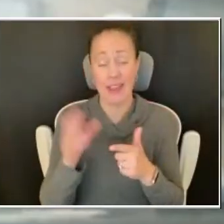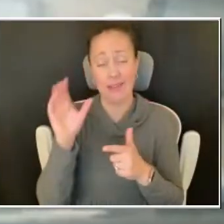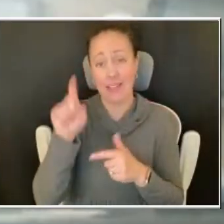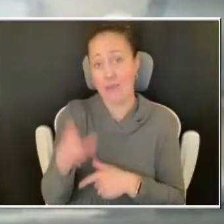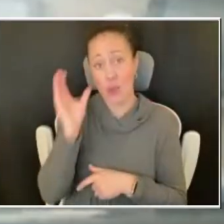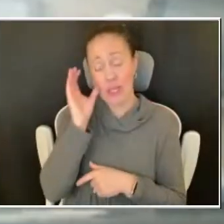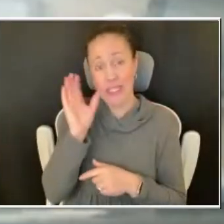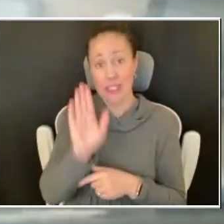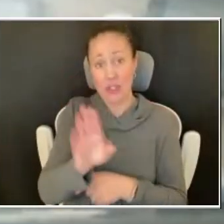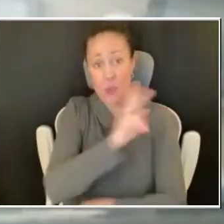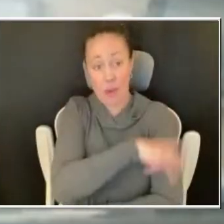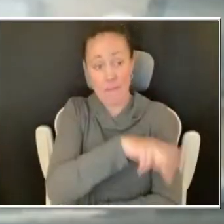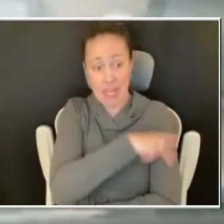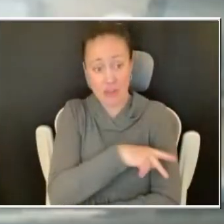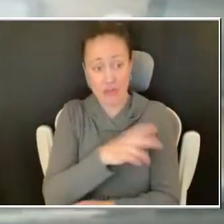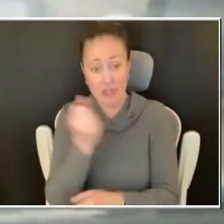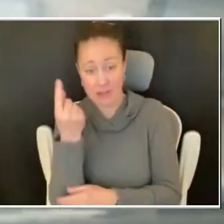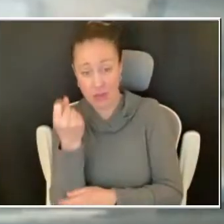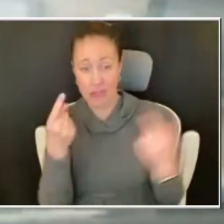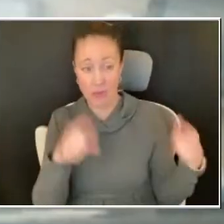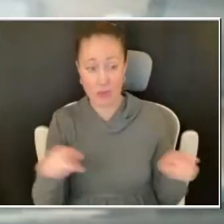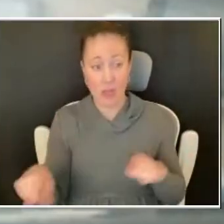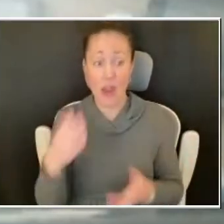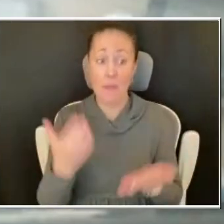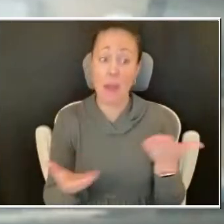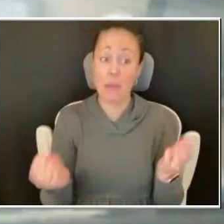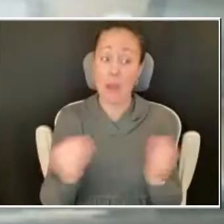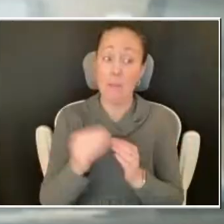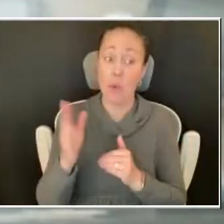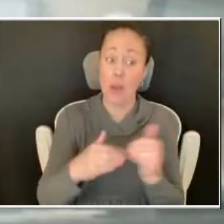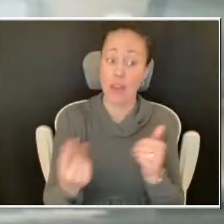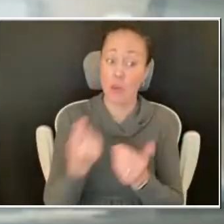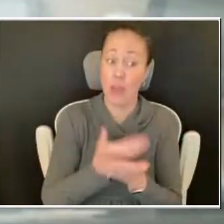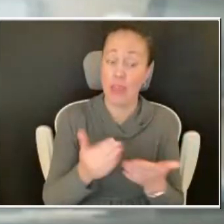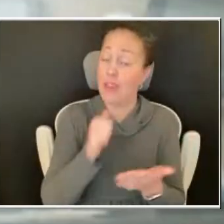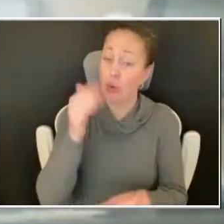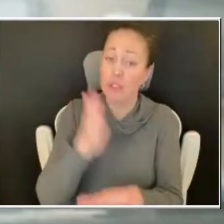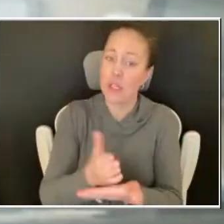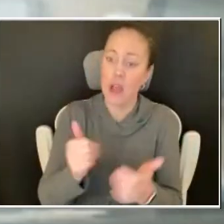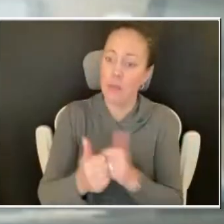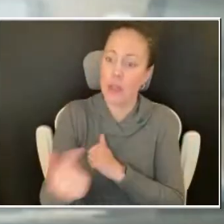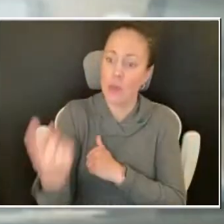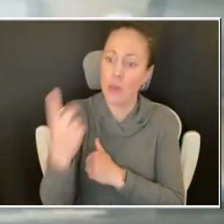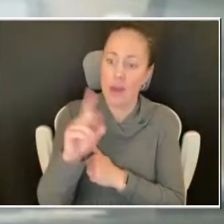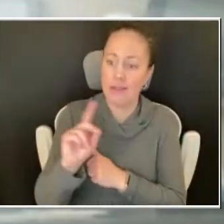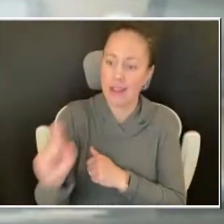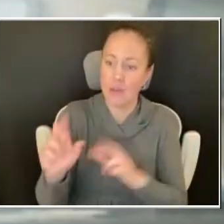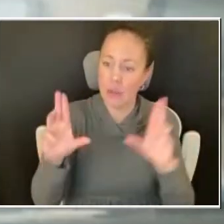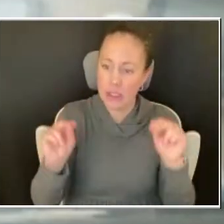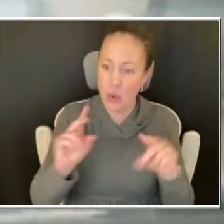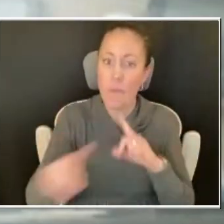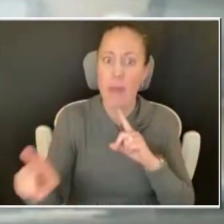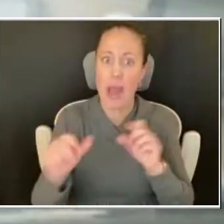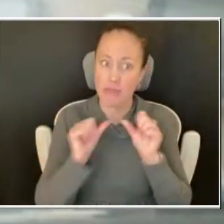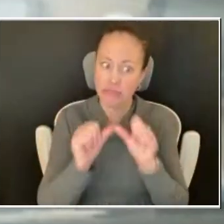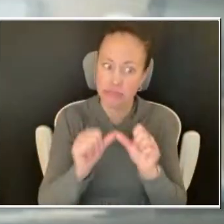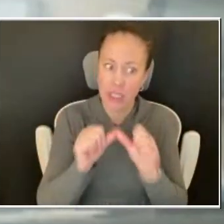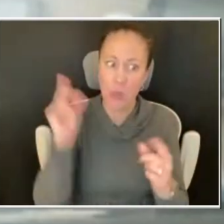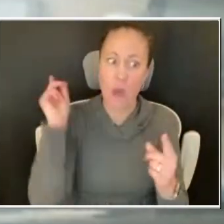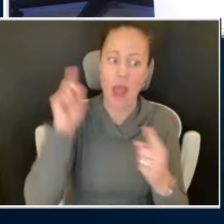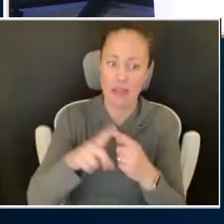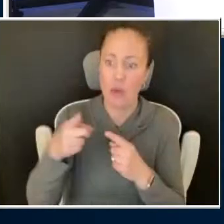out exactly what's going on. And it can be more than one thing, and you just don't stop at one diagnosis. Like, all right, you don't stop until they get back to what they want to be